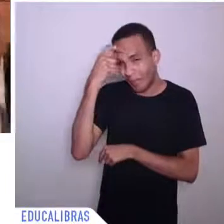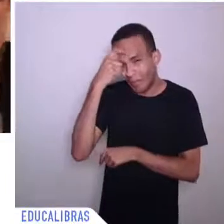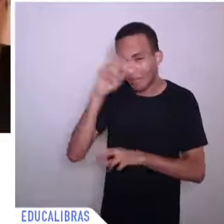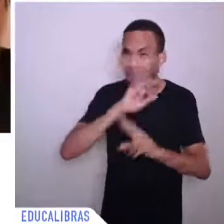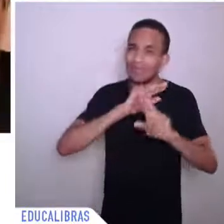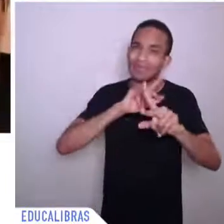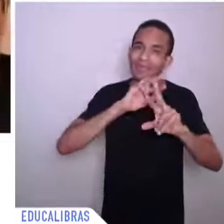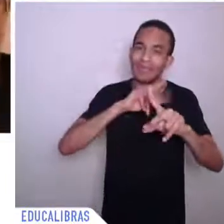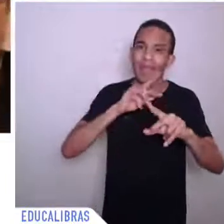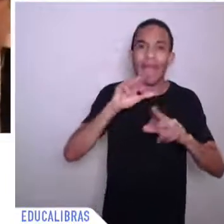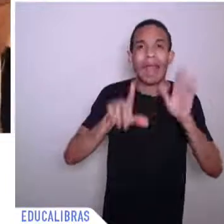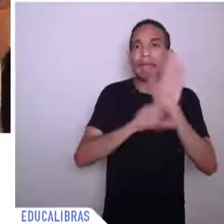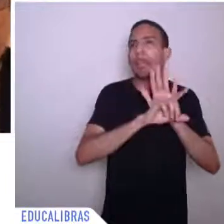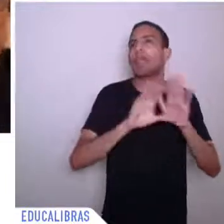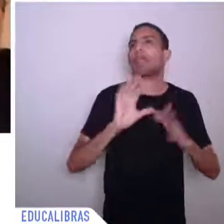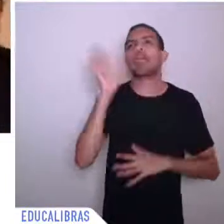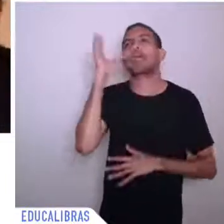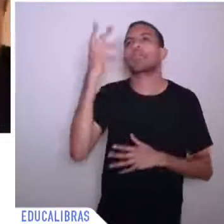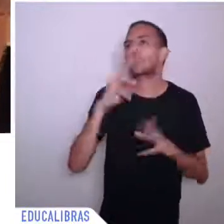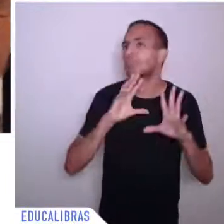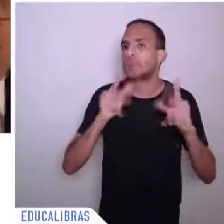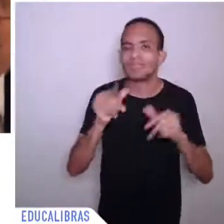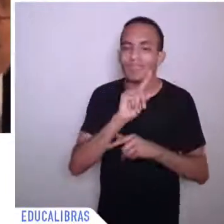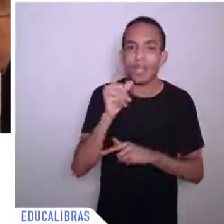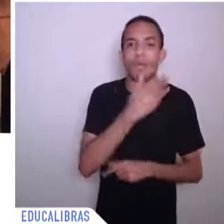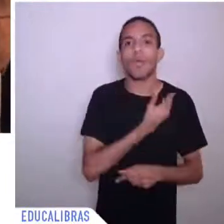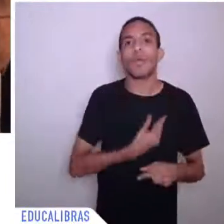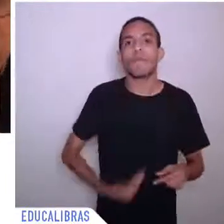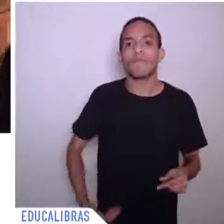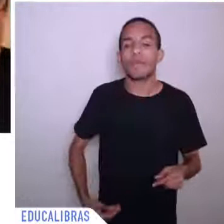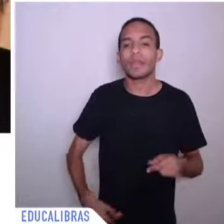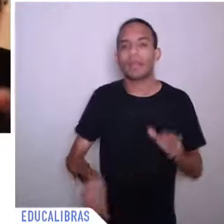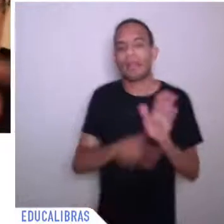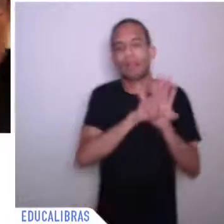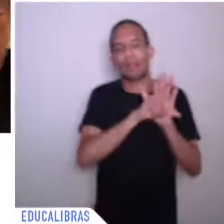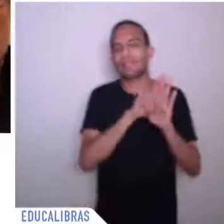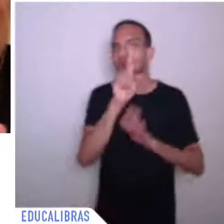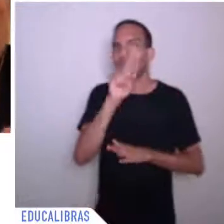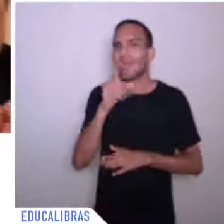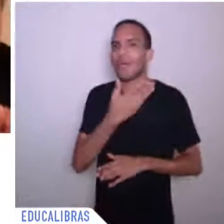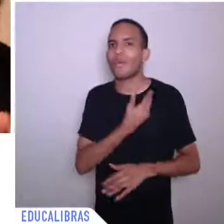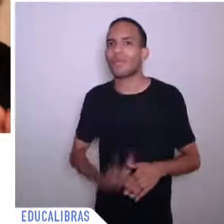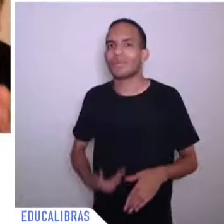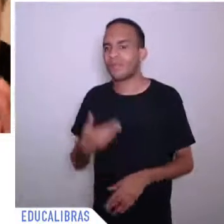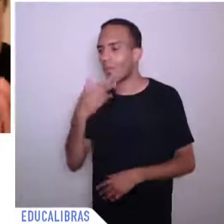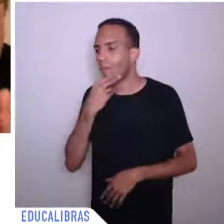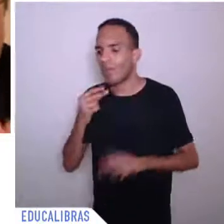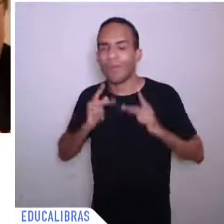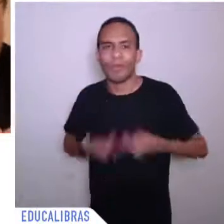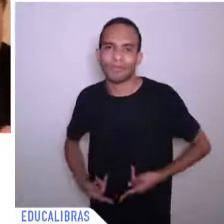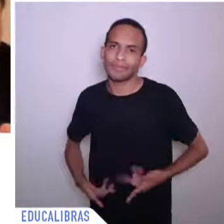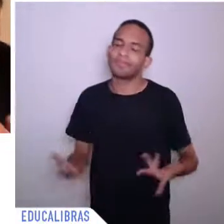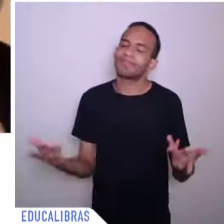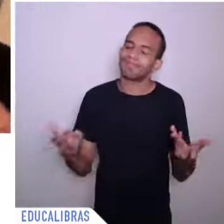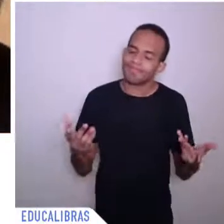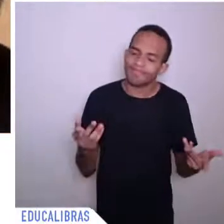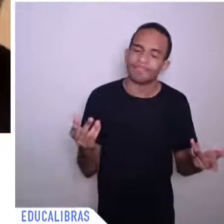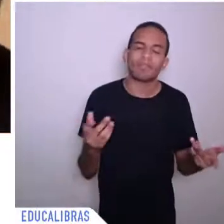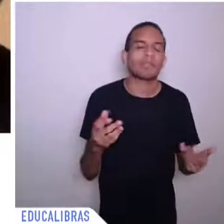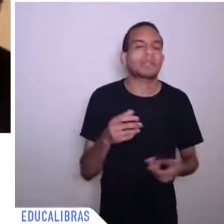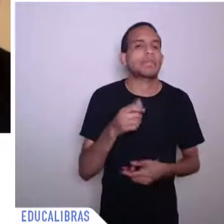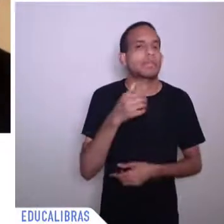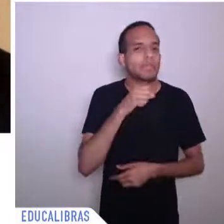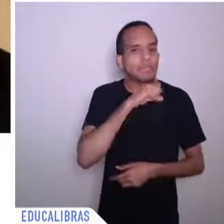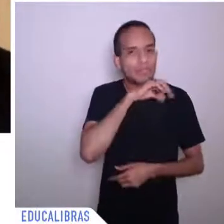mindset of the law resolves everything is in everyone's mind. This is